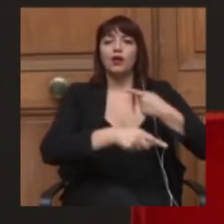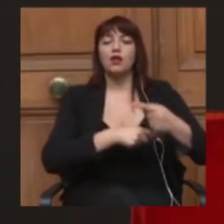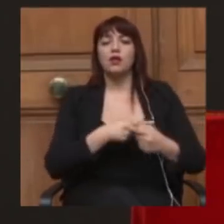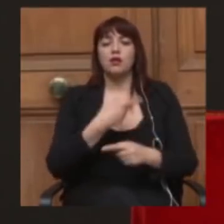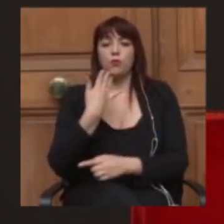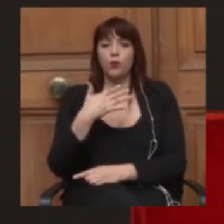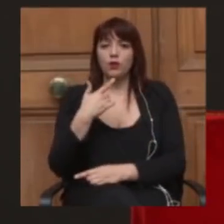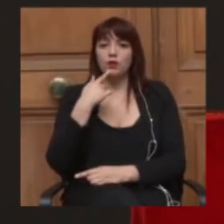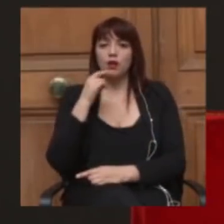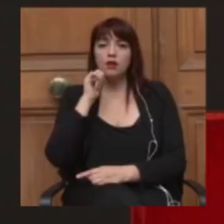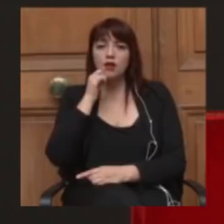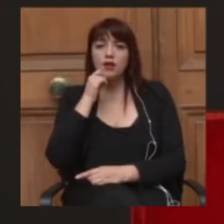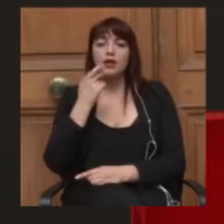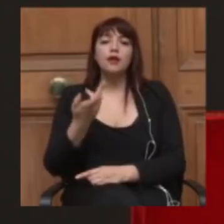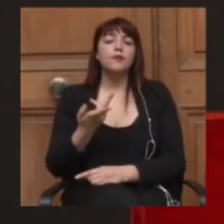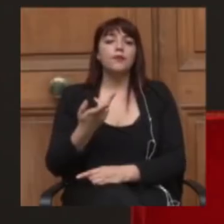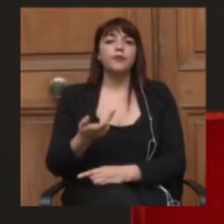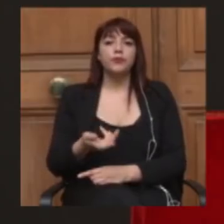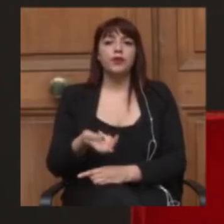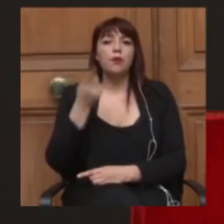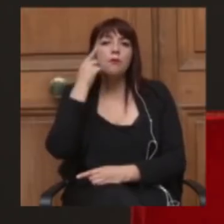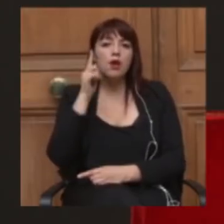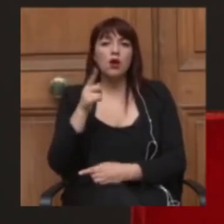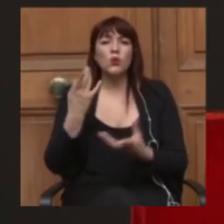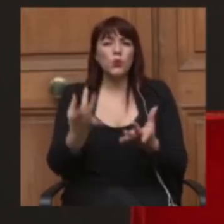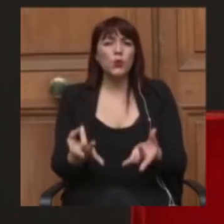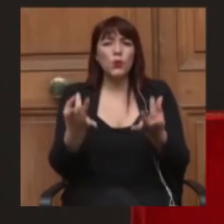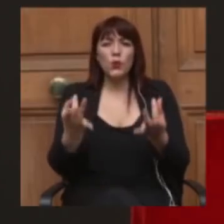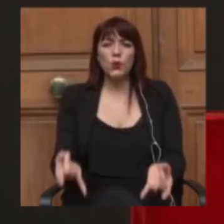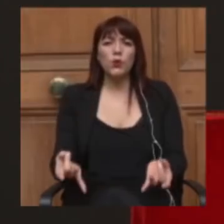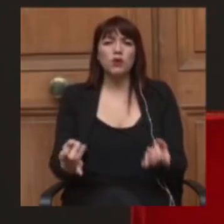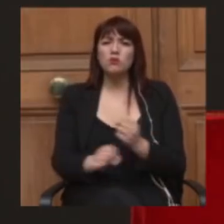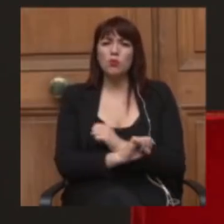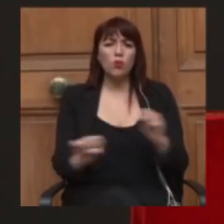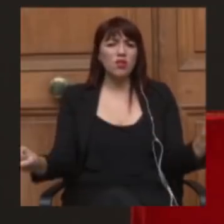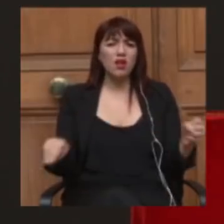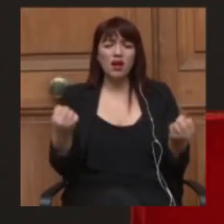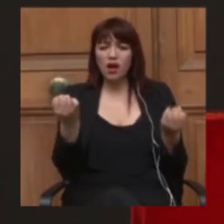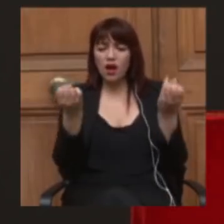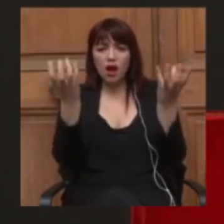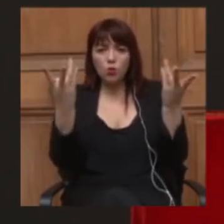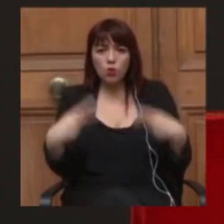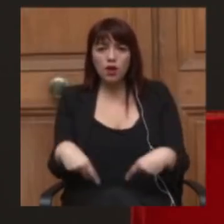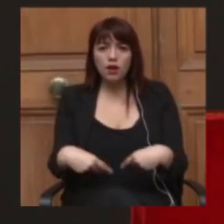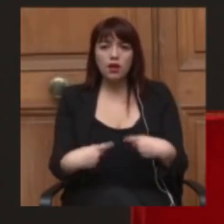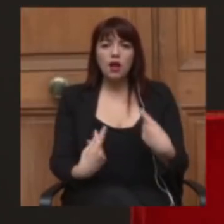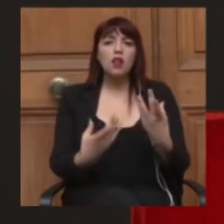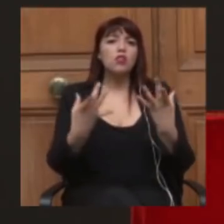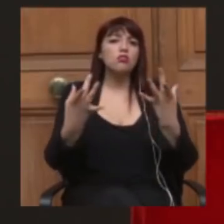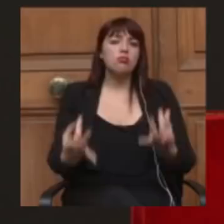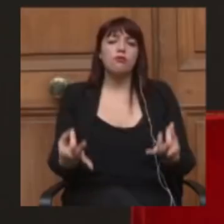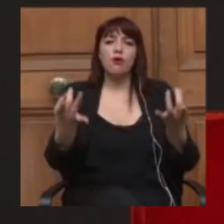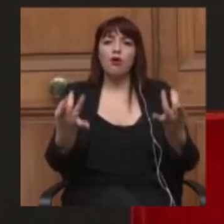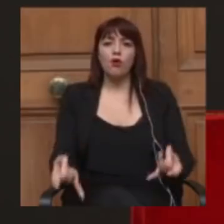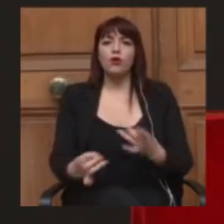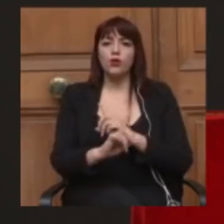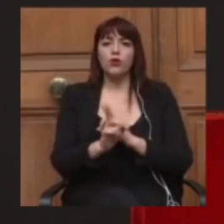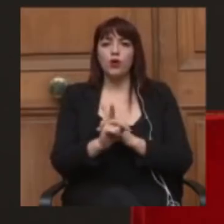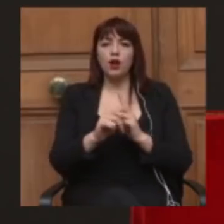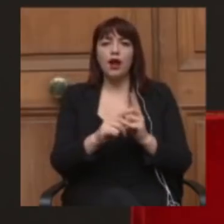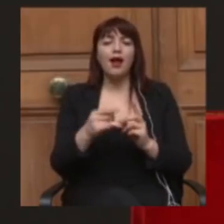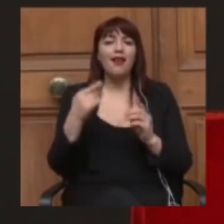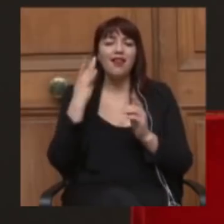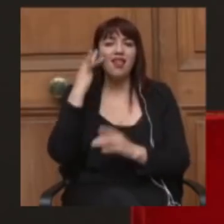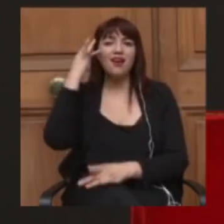revisionism. But the sorrow cannot be captured by a calculus, and neither can joy or love